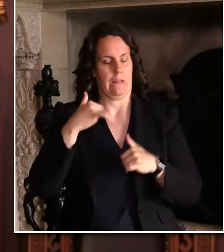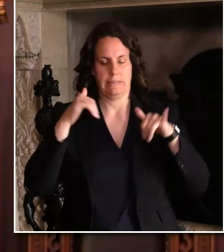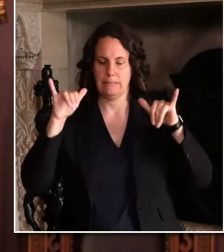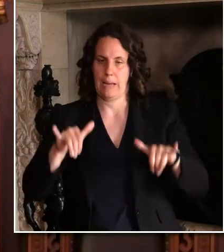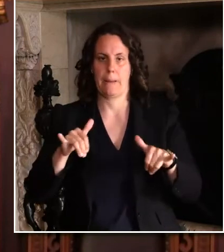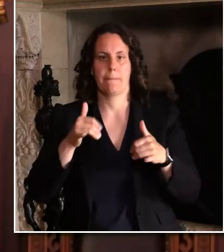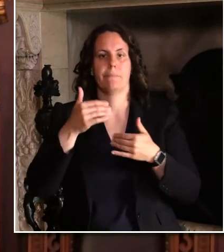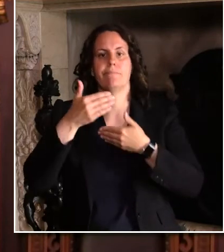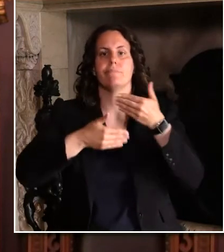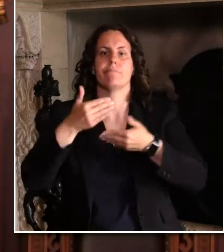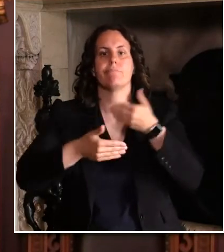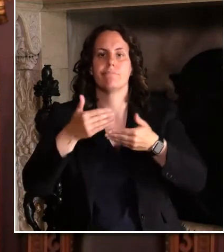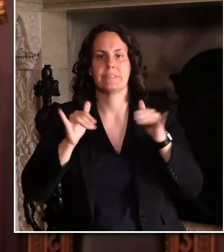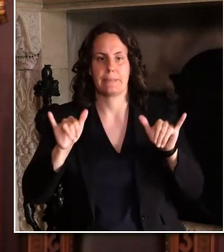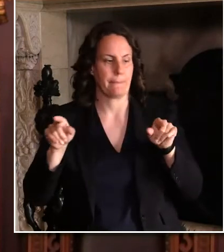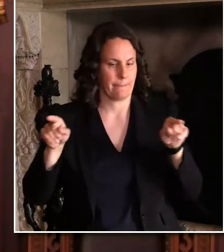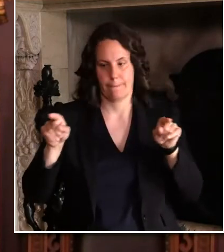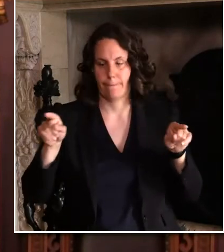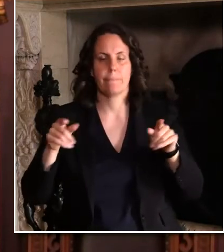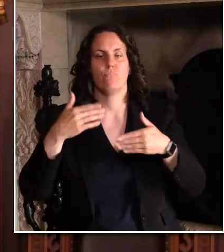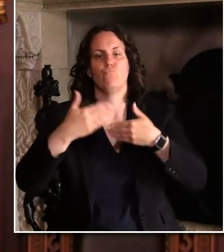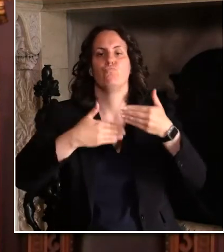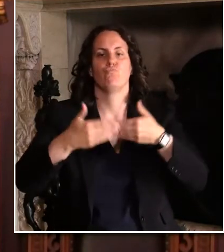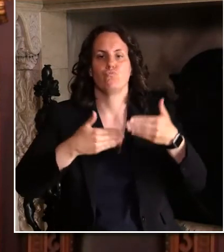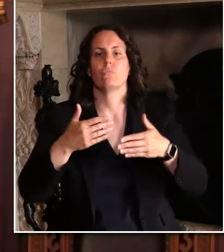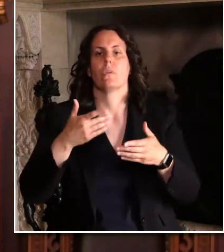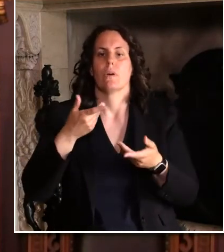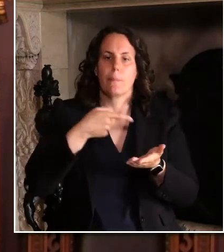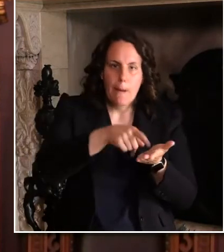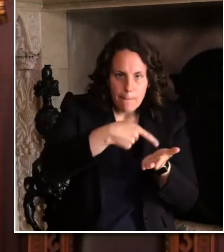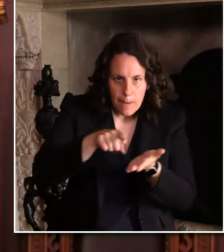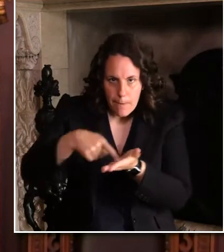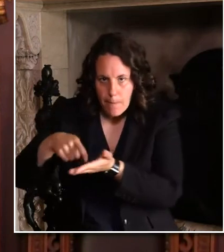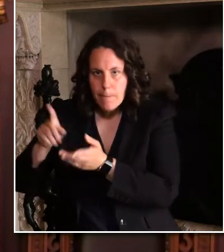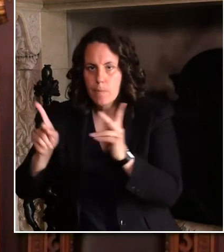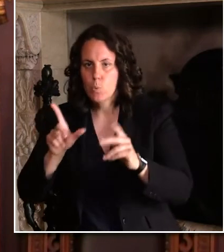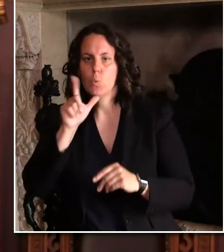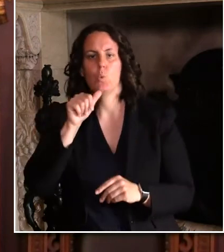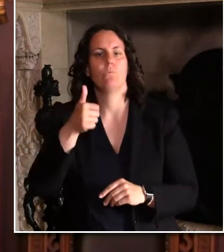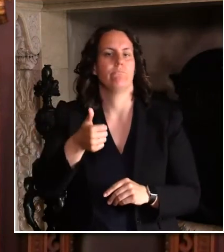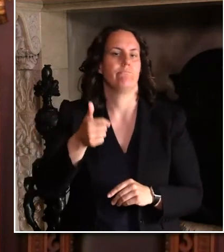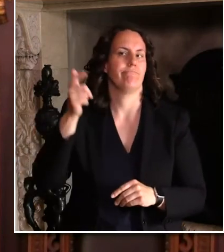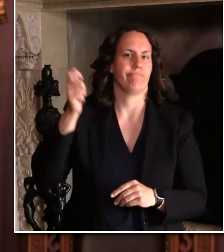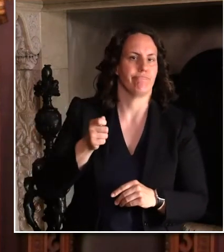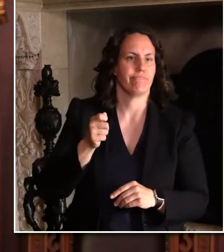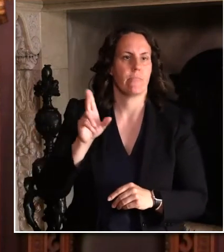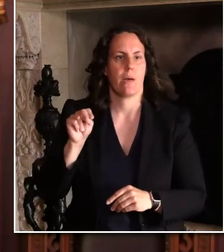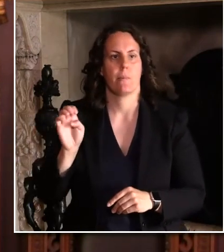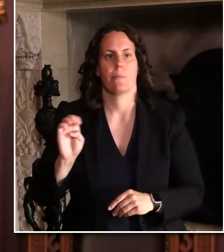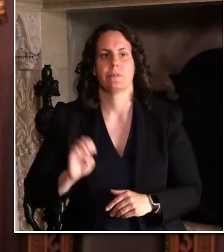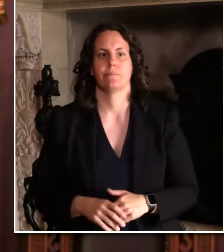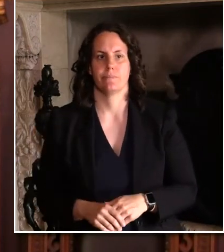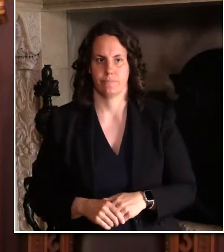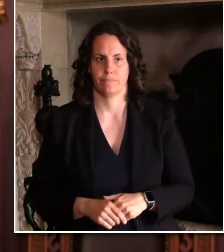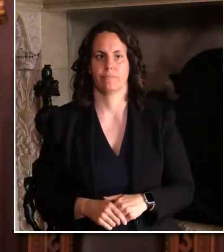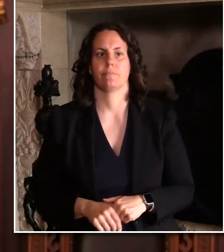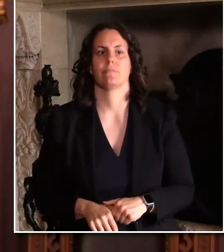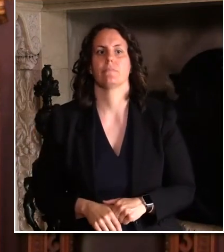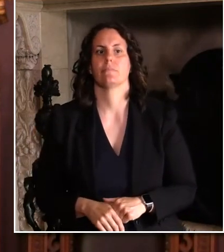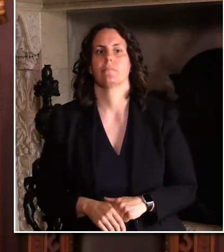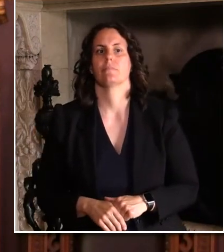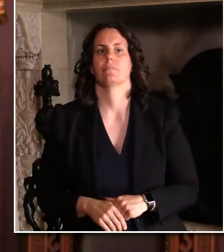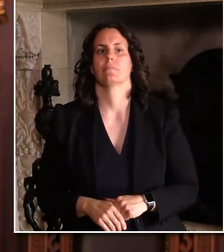materials from the client, and then that same system provides the money to